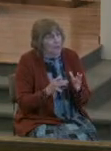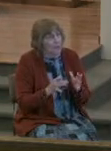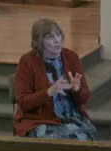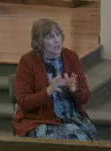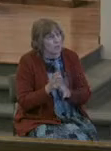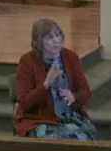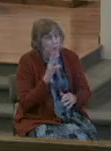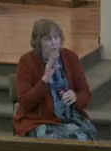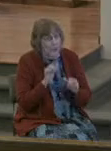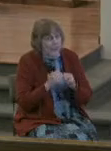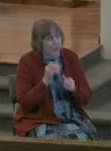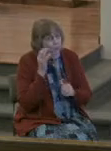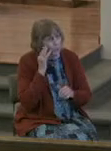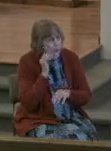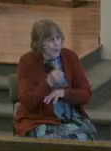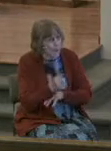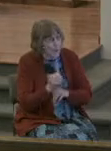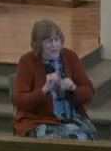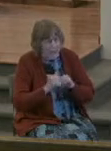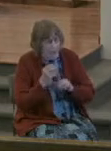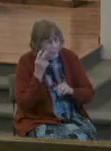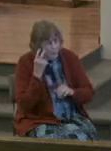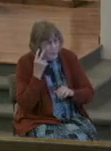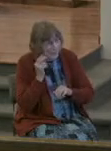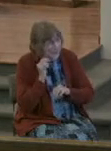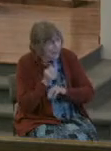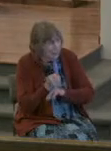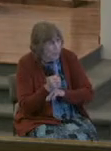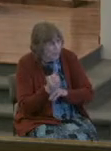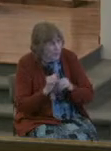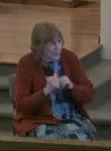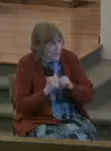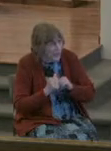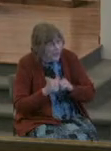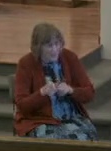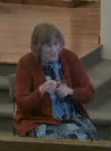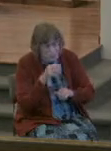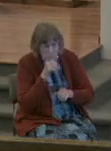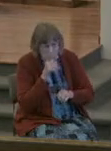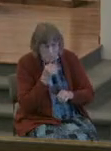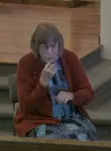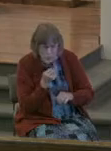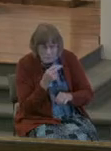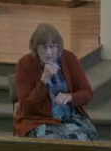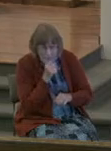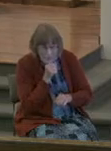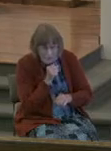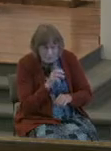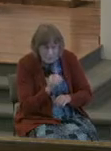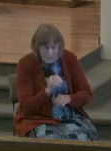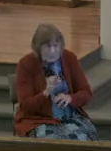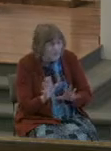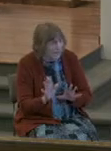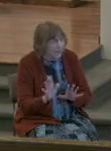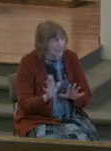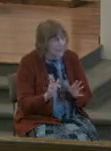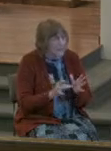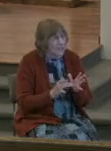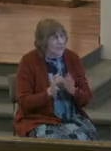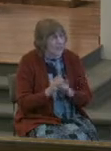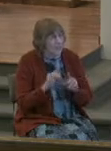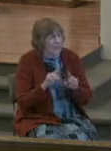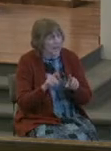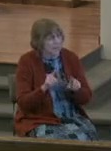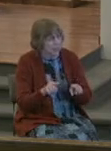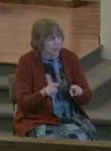they said, how do you know Abraham? How could you have seen Abraham? Because you're not even 50 years old. And Jesus'